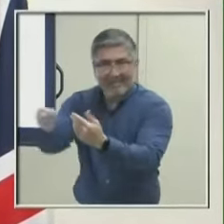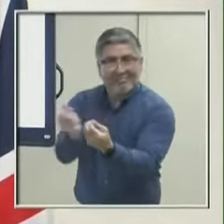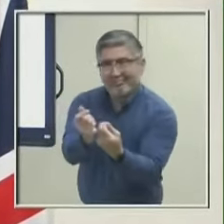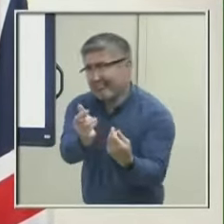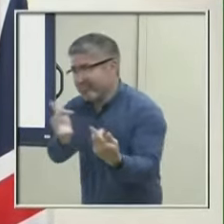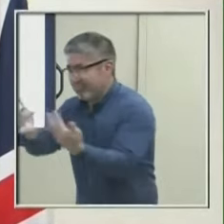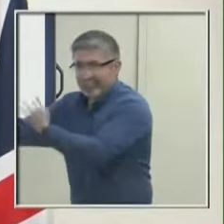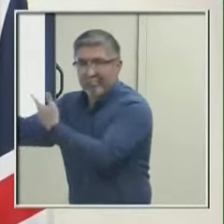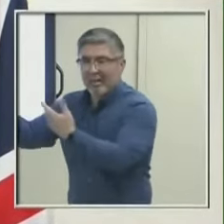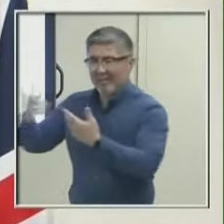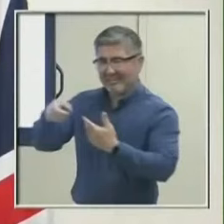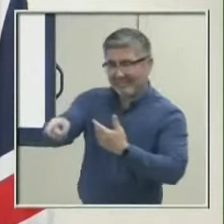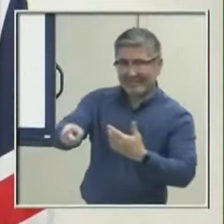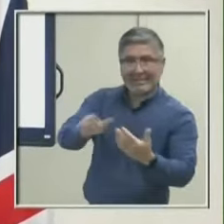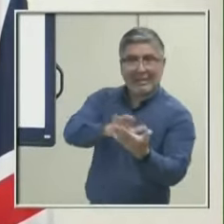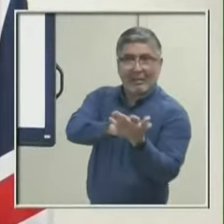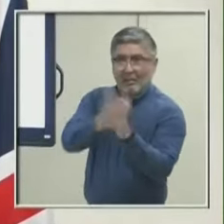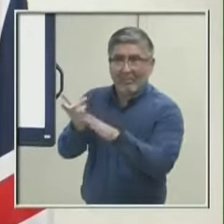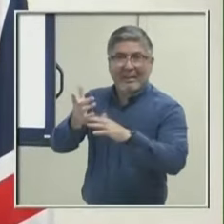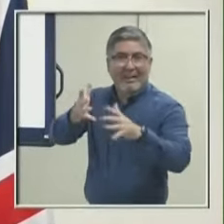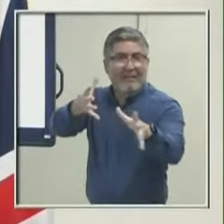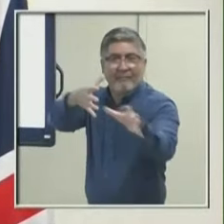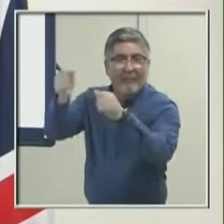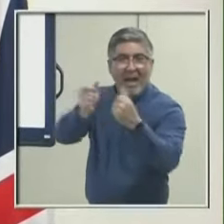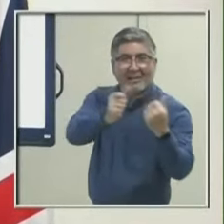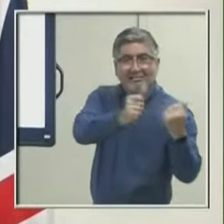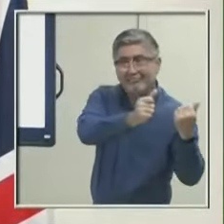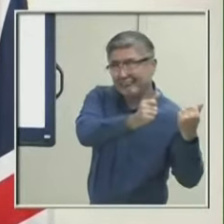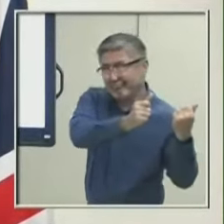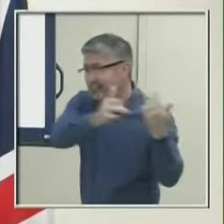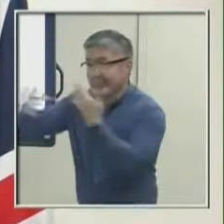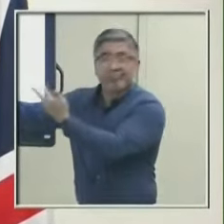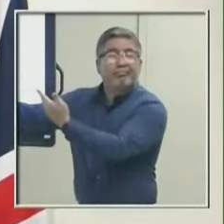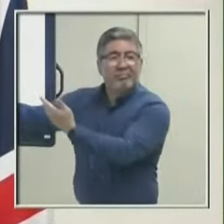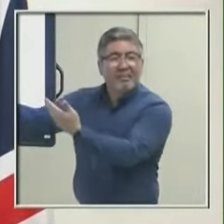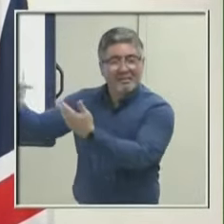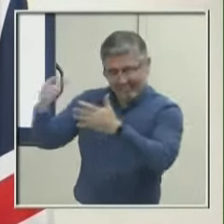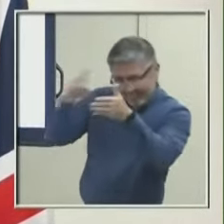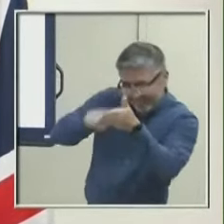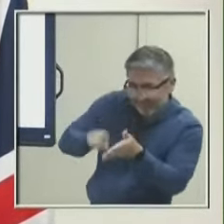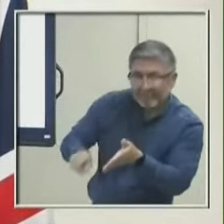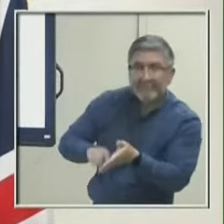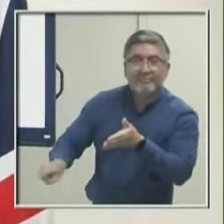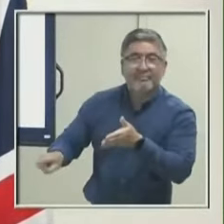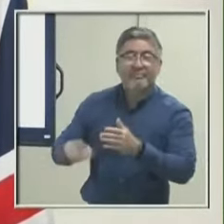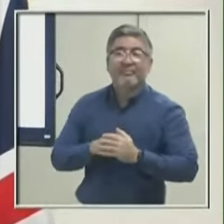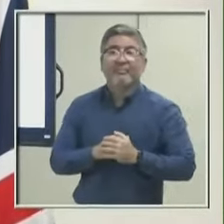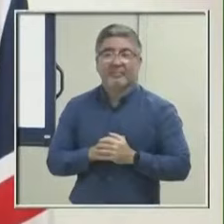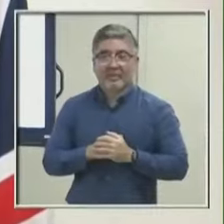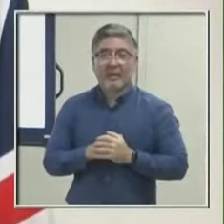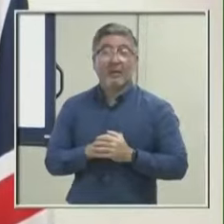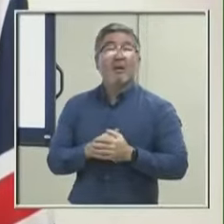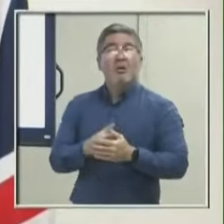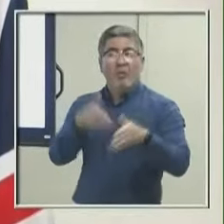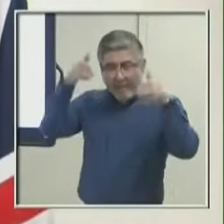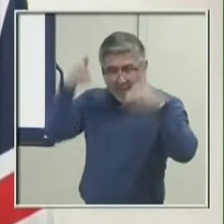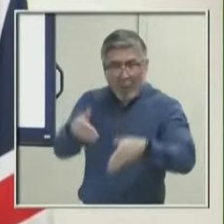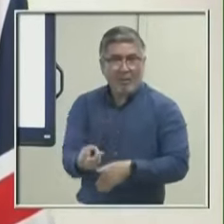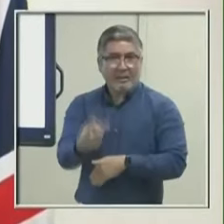a fast-moving urban conflagration like this. And we certainly aligned on the two key aspects: